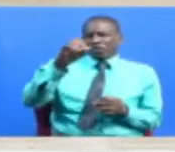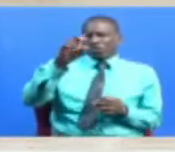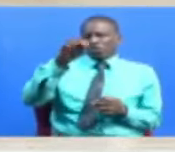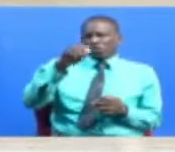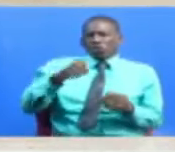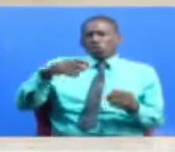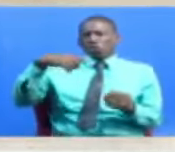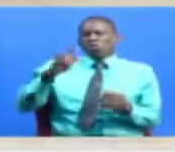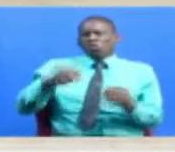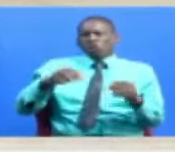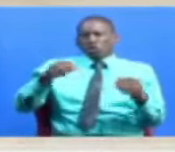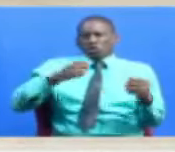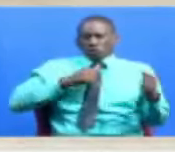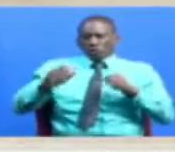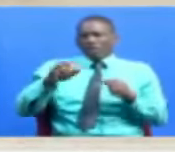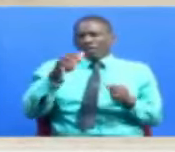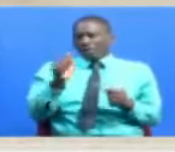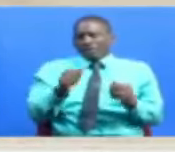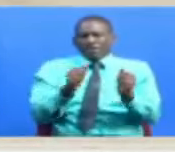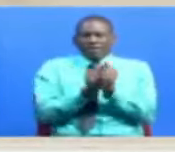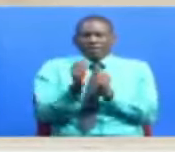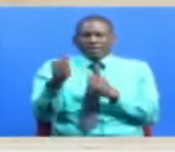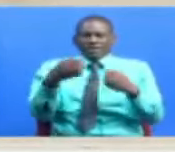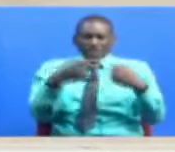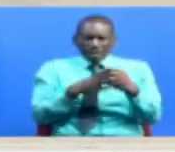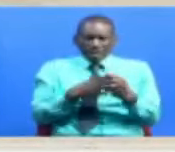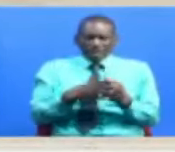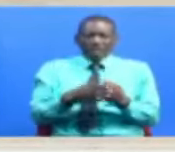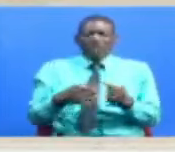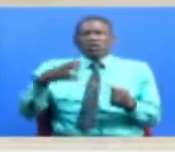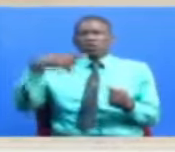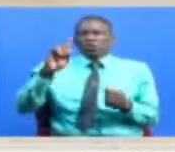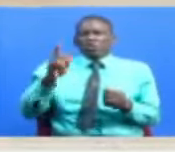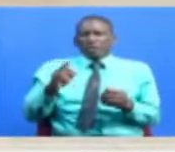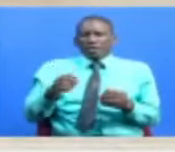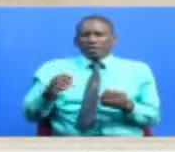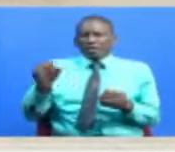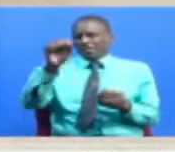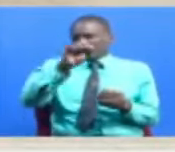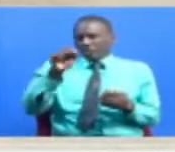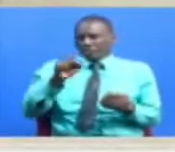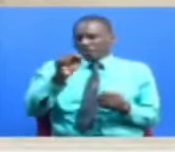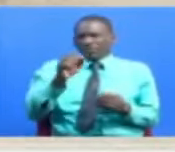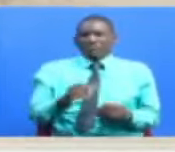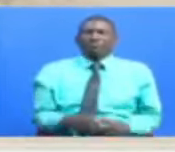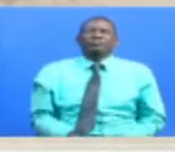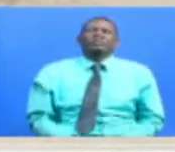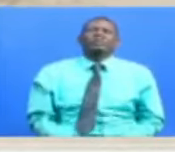Rwanda A 15-9 in the golden set to secure the silver medal for the hosts.